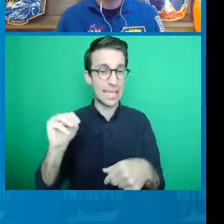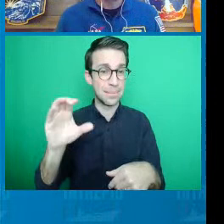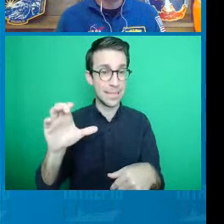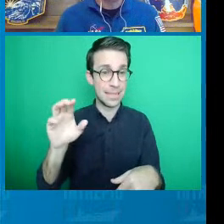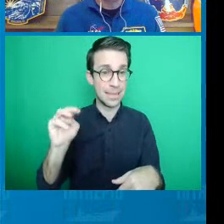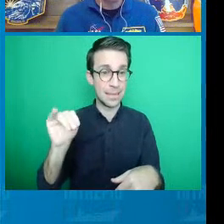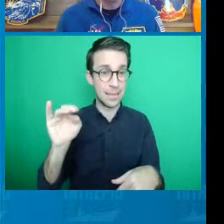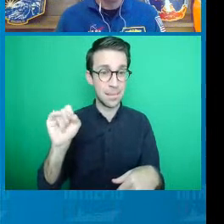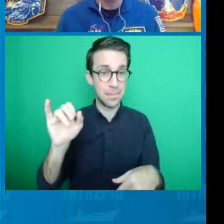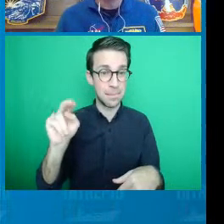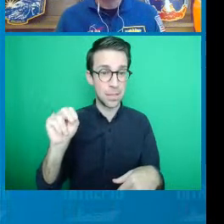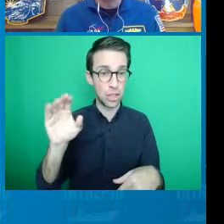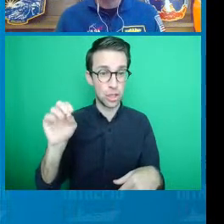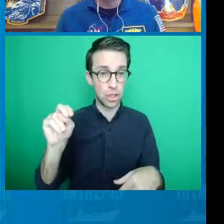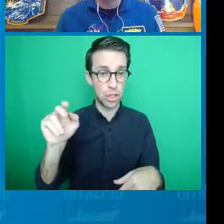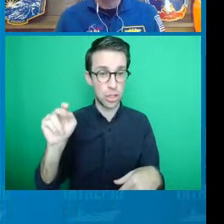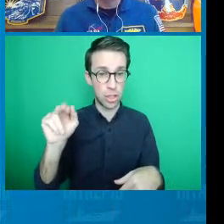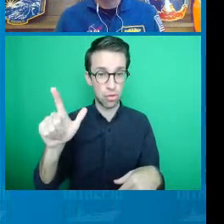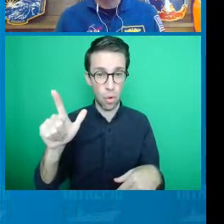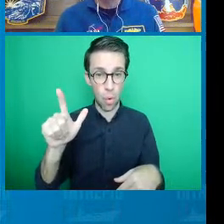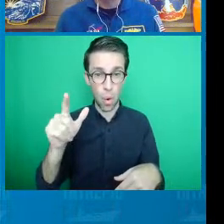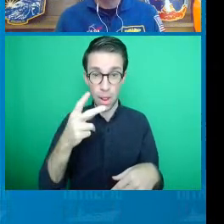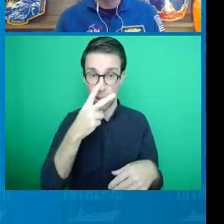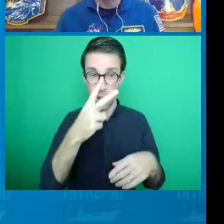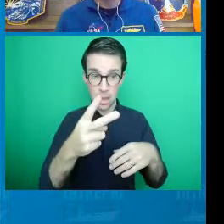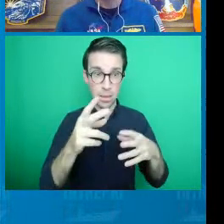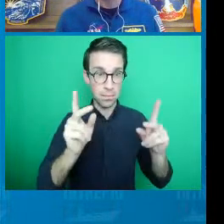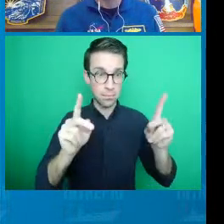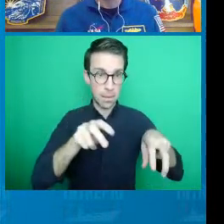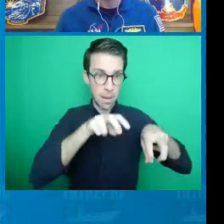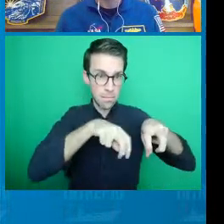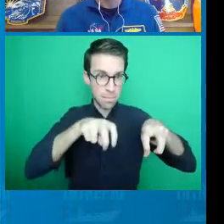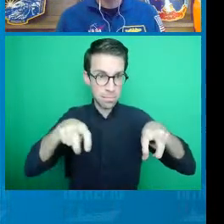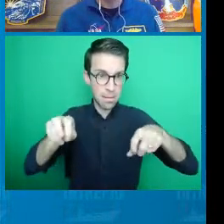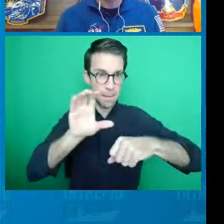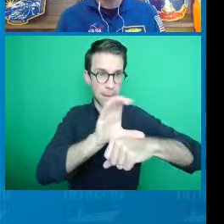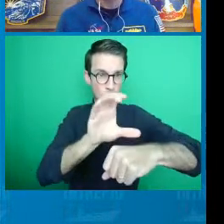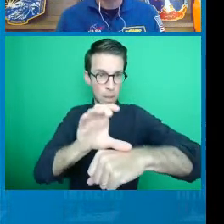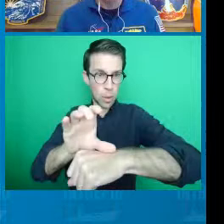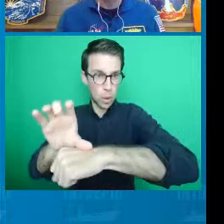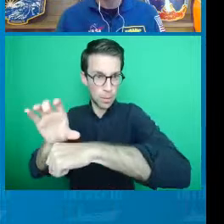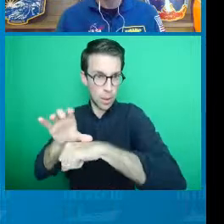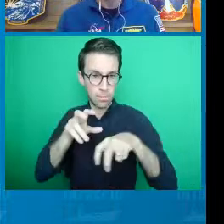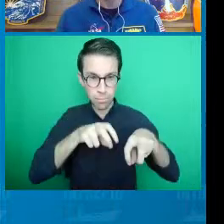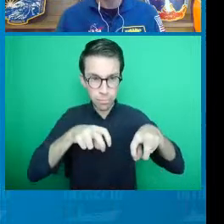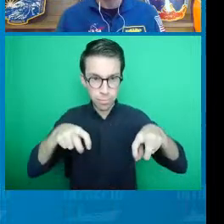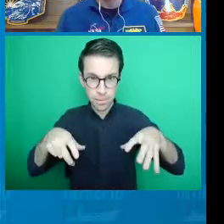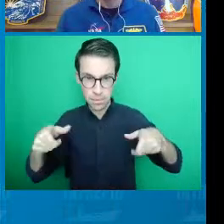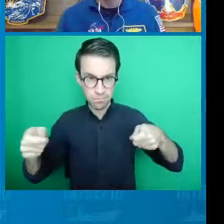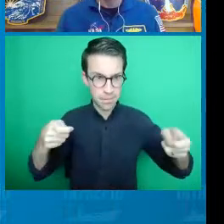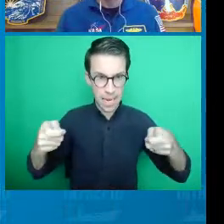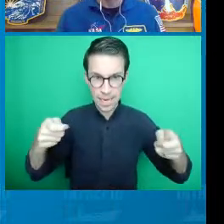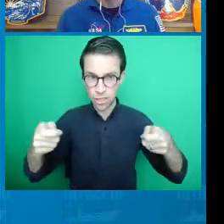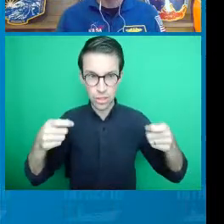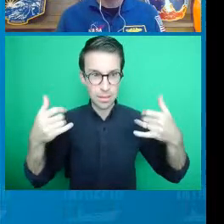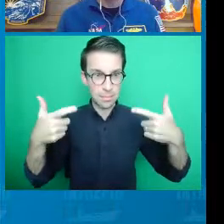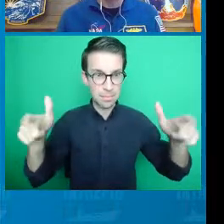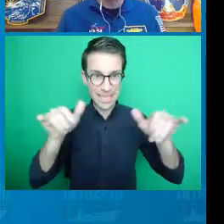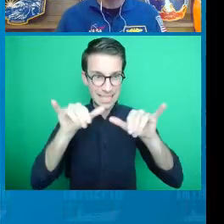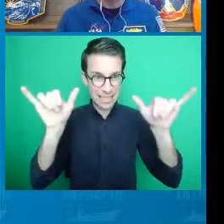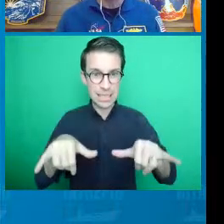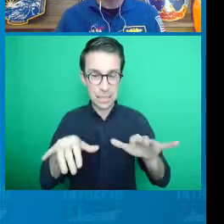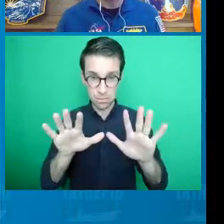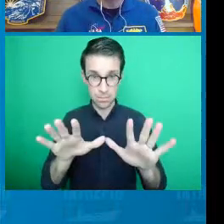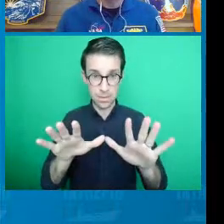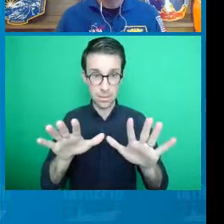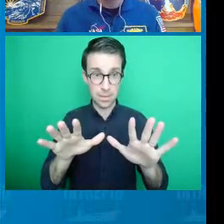person sitting in front of the console, sort of seemingly directing and managing major systems. What you don't